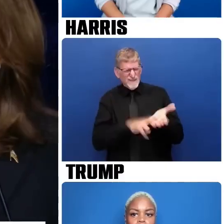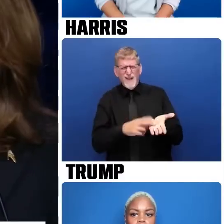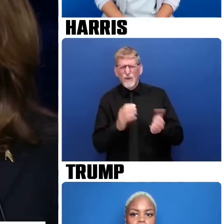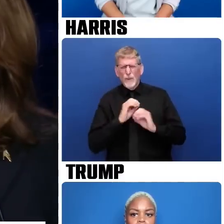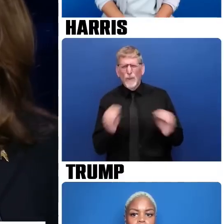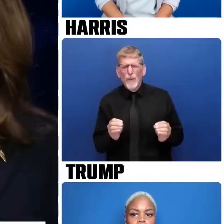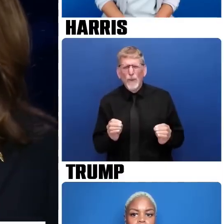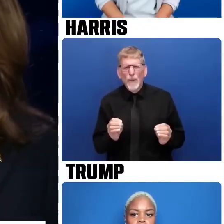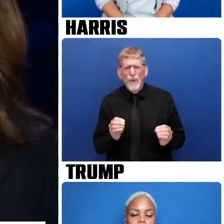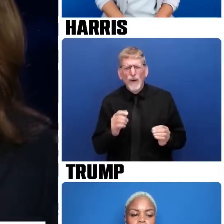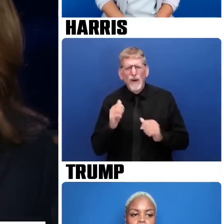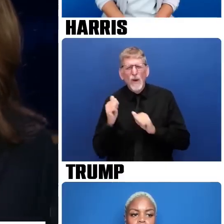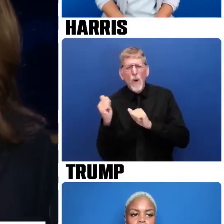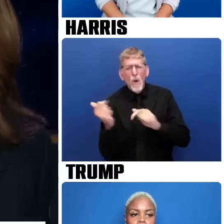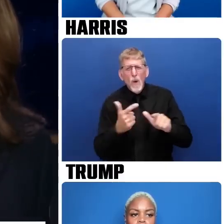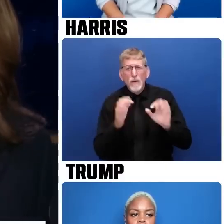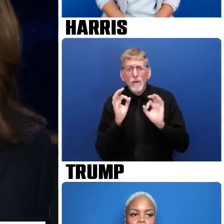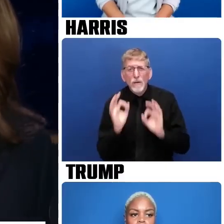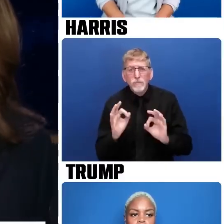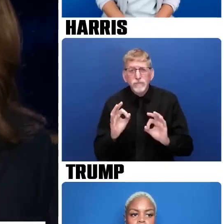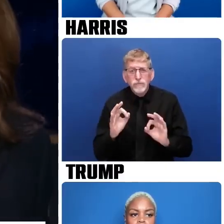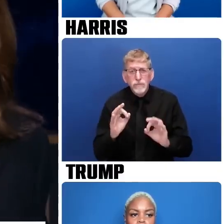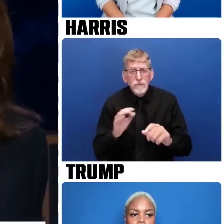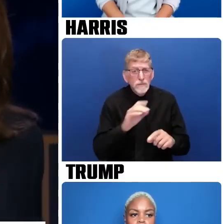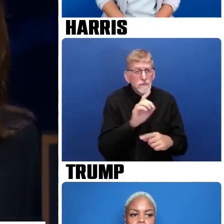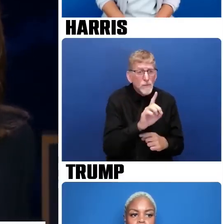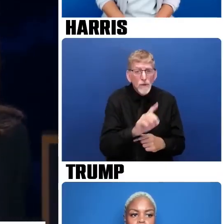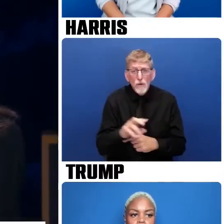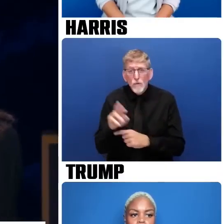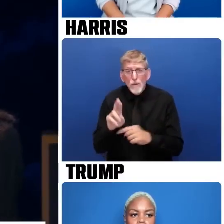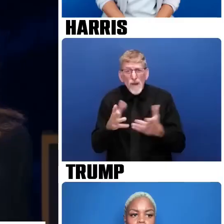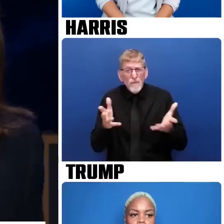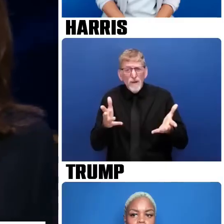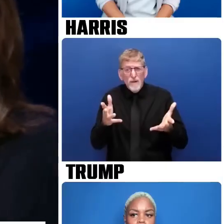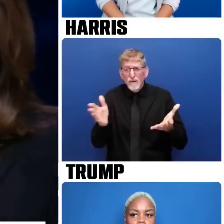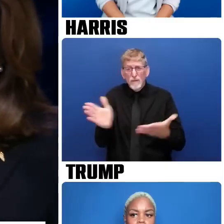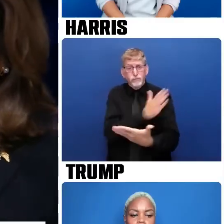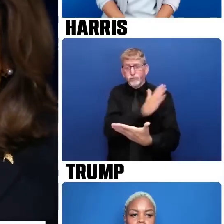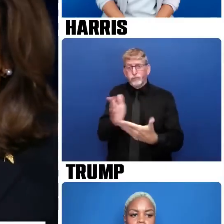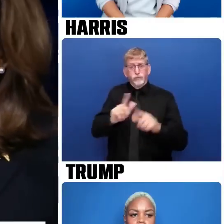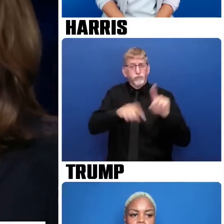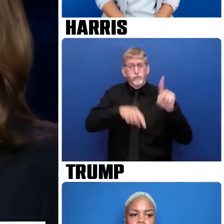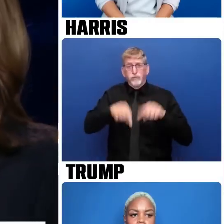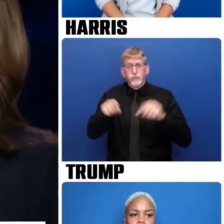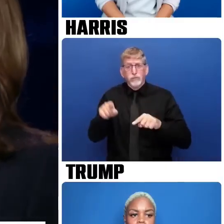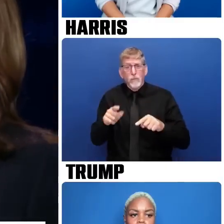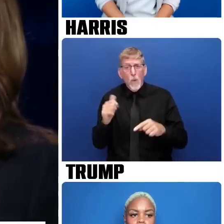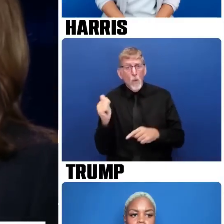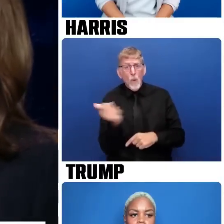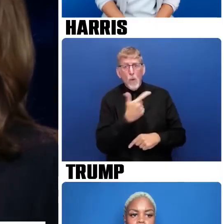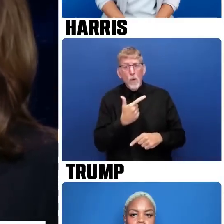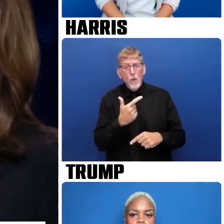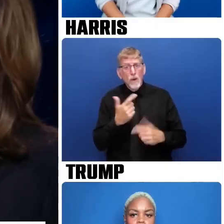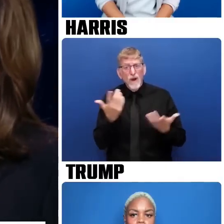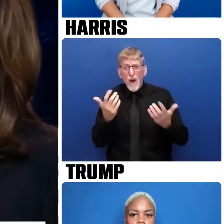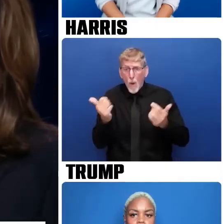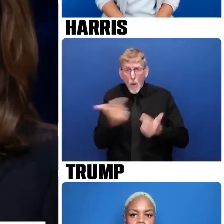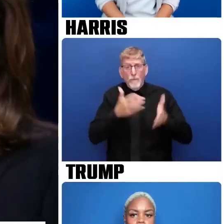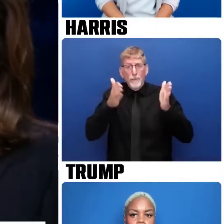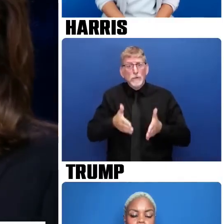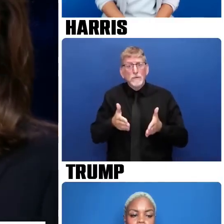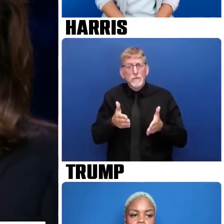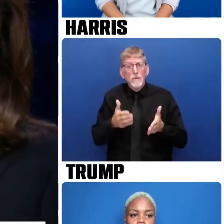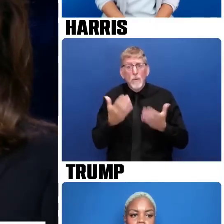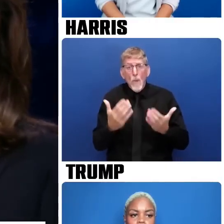wanted. Democrats, Republicans, and everybody else, and every legal scholar wanted it to be brought back into the states,